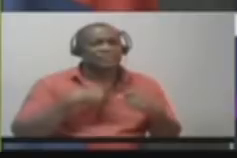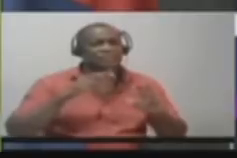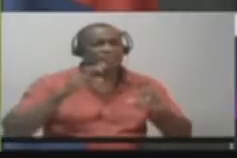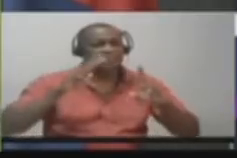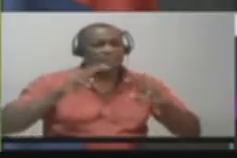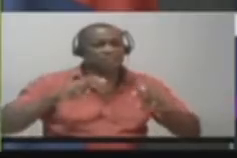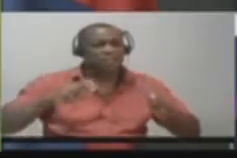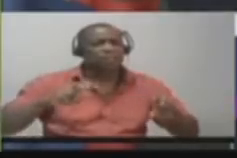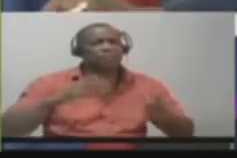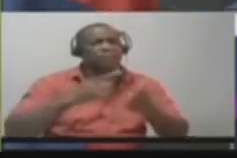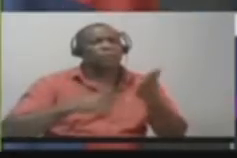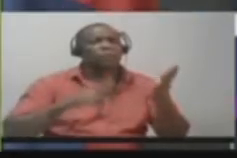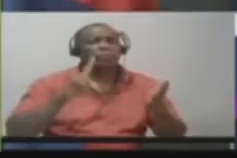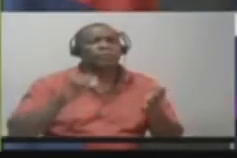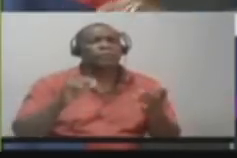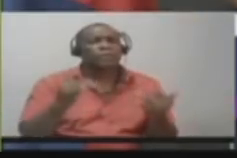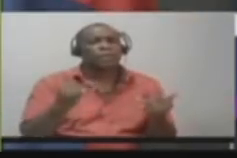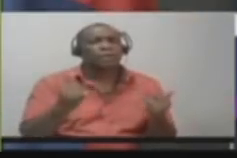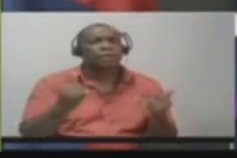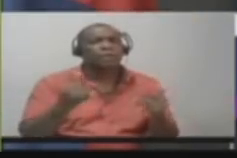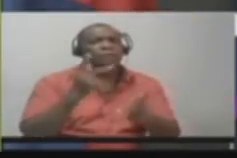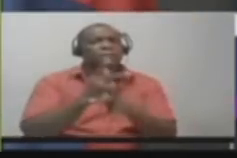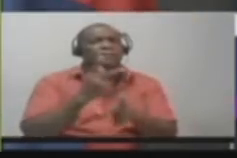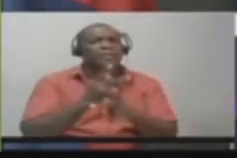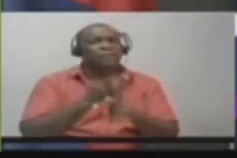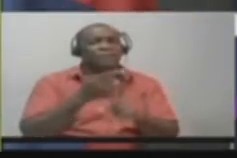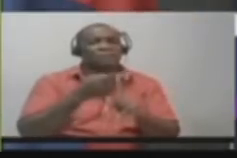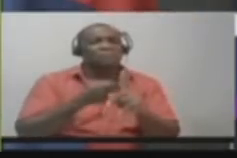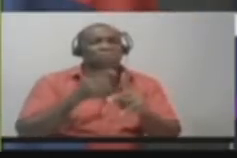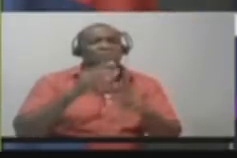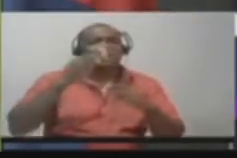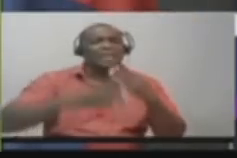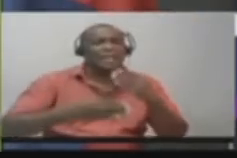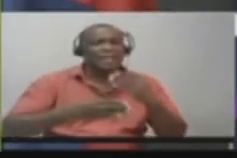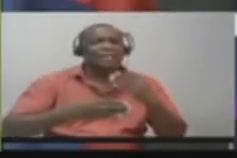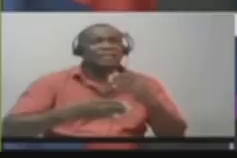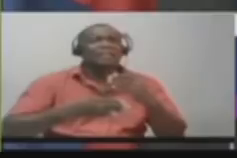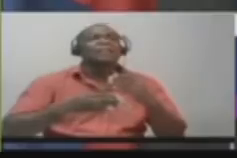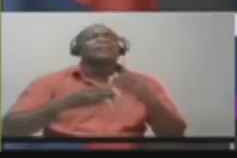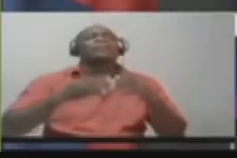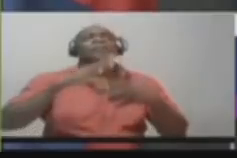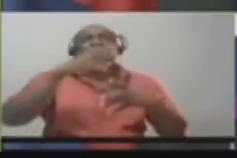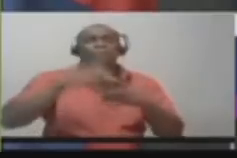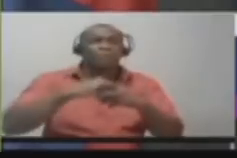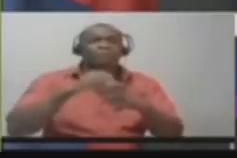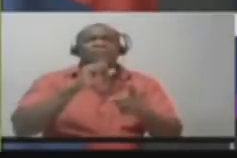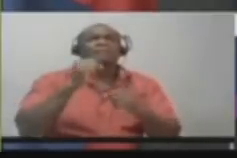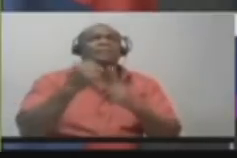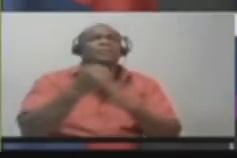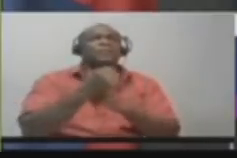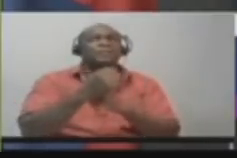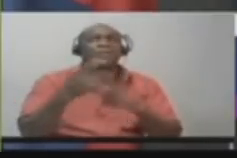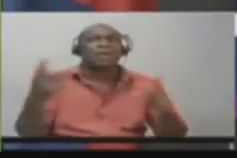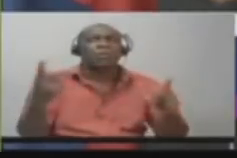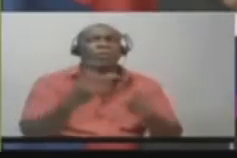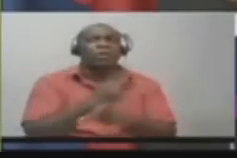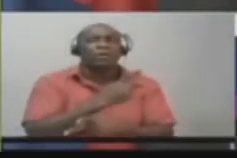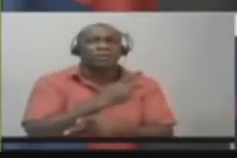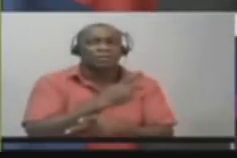careful not at the end of the month to be in a situation where the story is not who didn't come out and who didn't come out, but